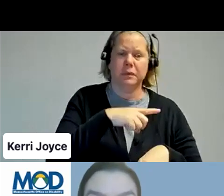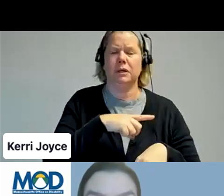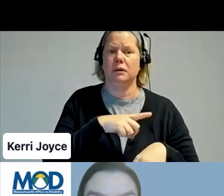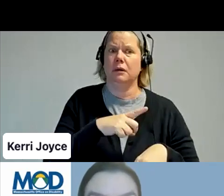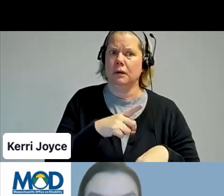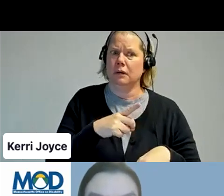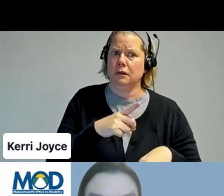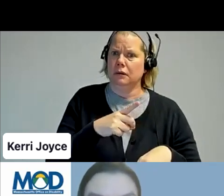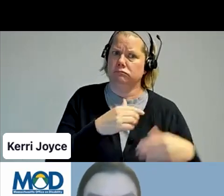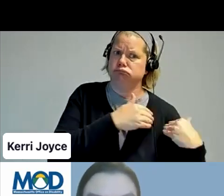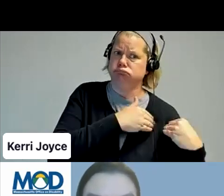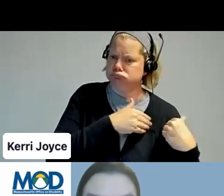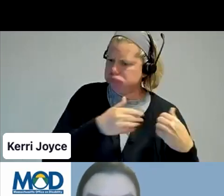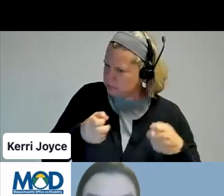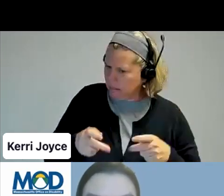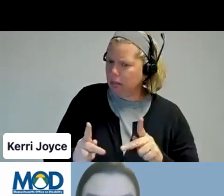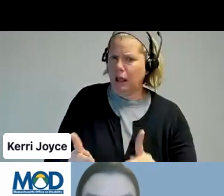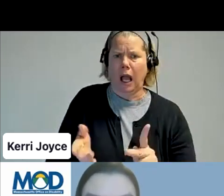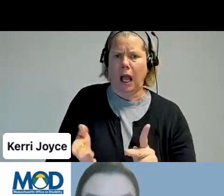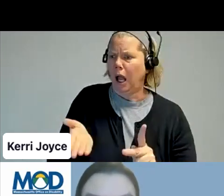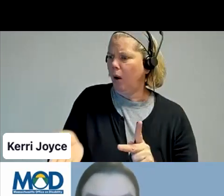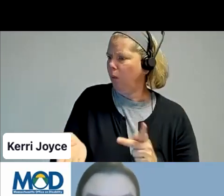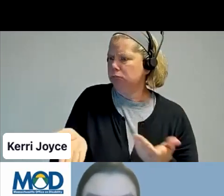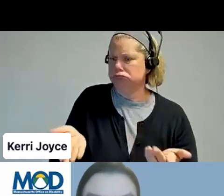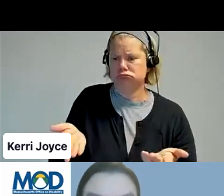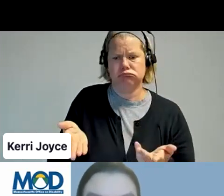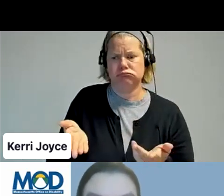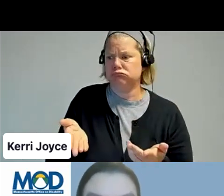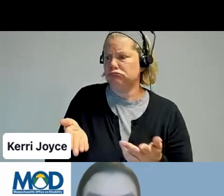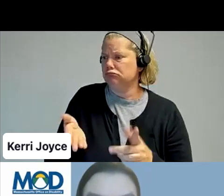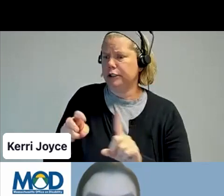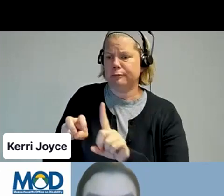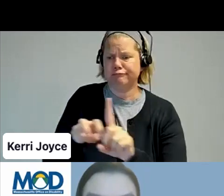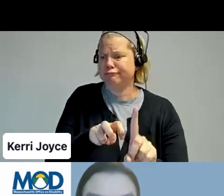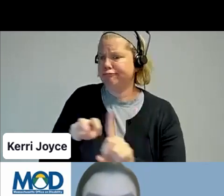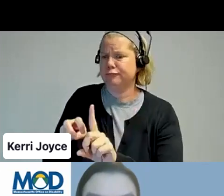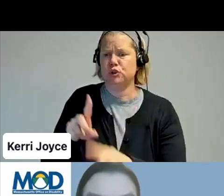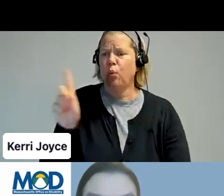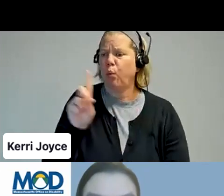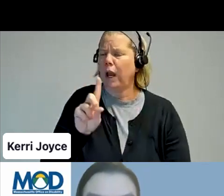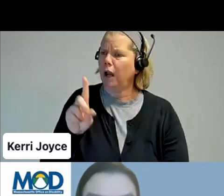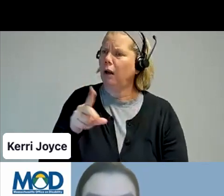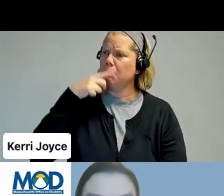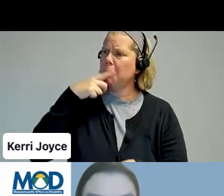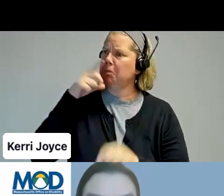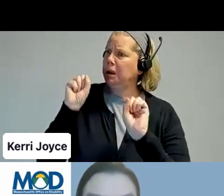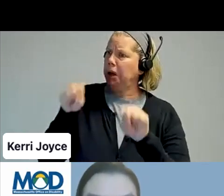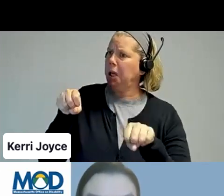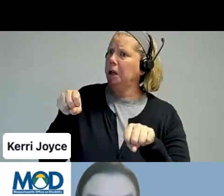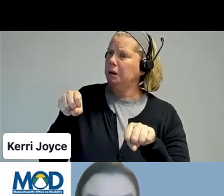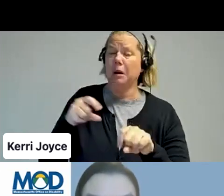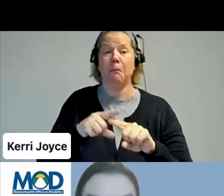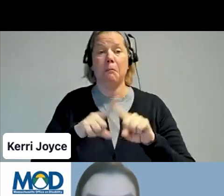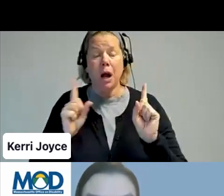to go wherever their handler is permitted to go. That might exclude areas